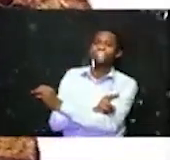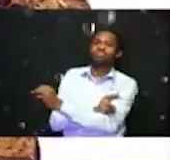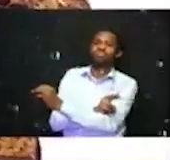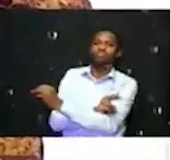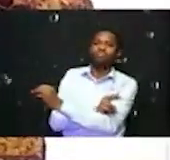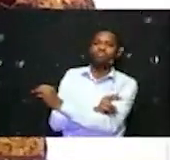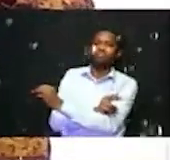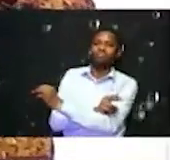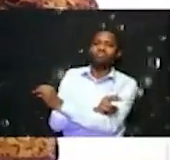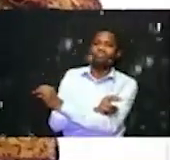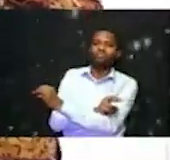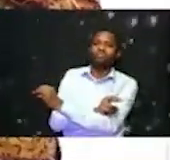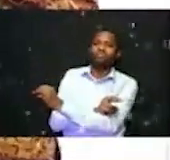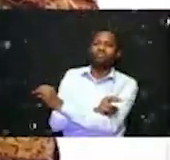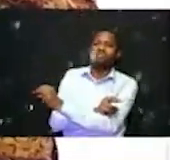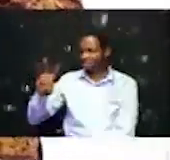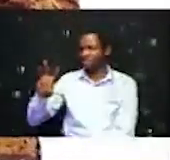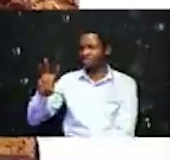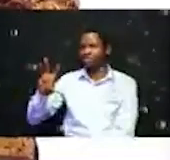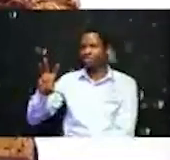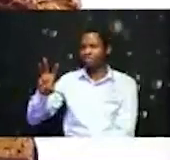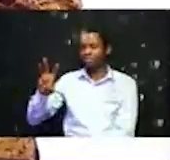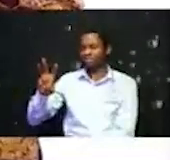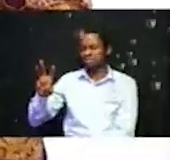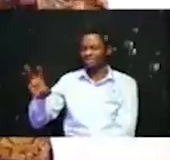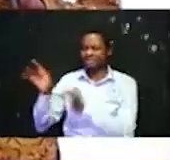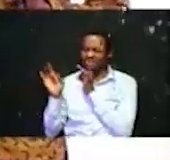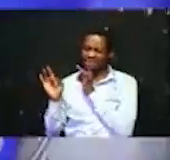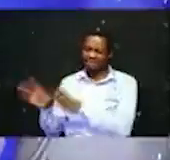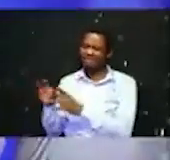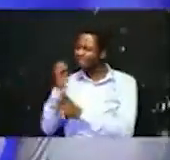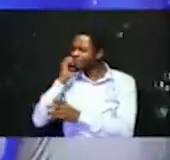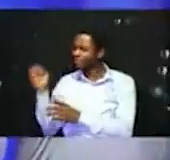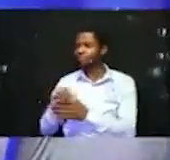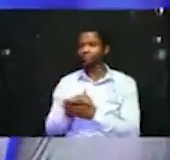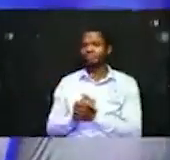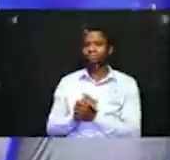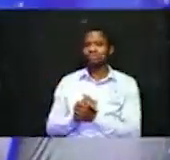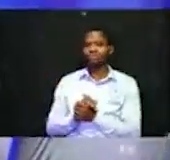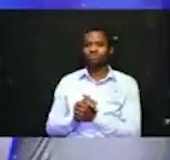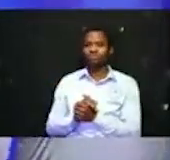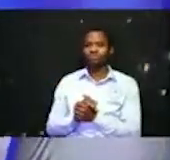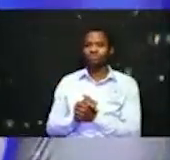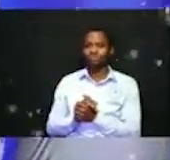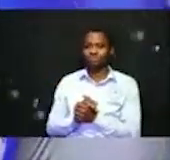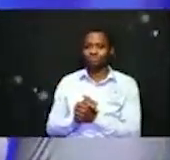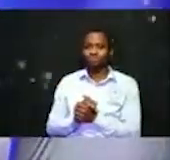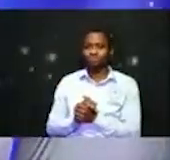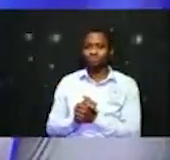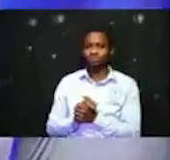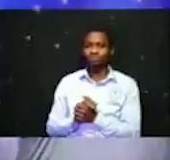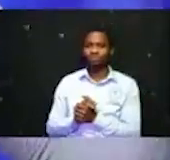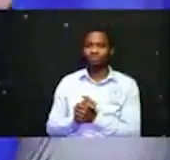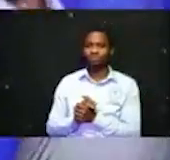the King James will say he eschews evil. See, there are certain people who do not like fufu. And if you put fufu in